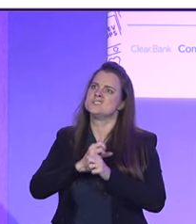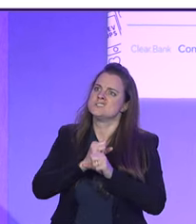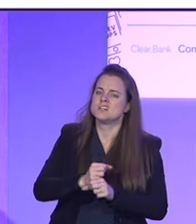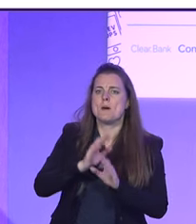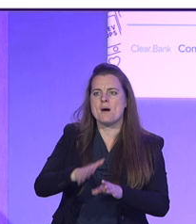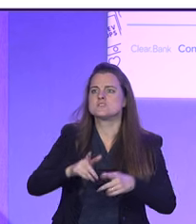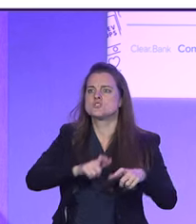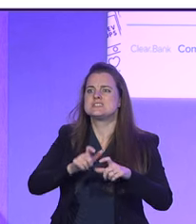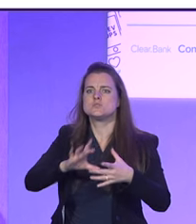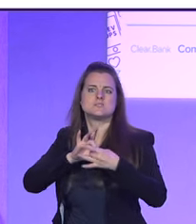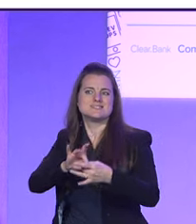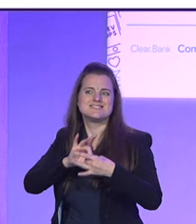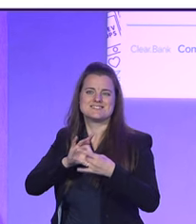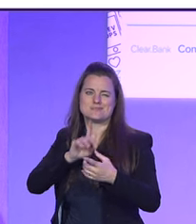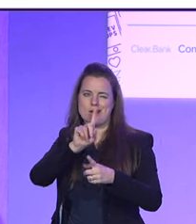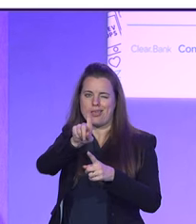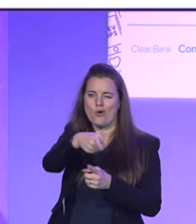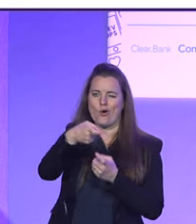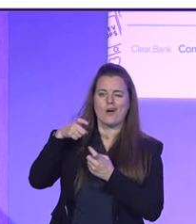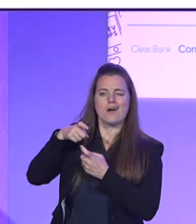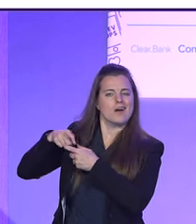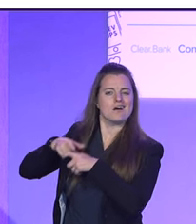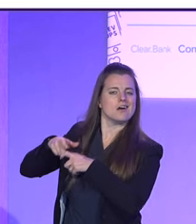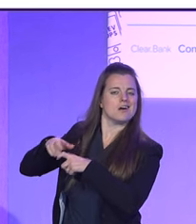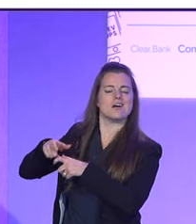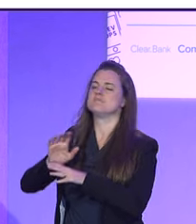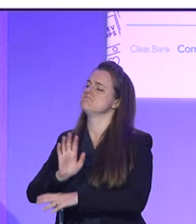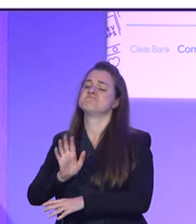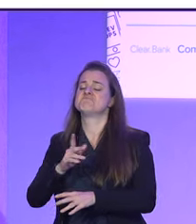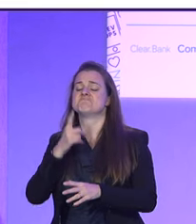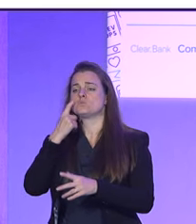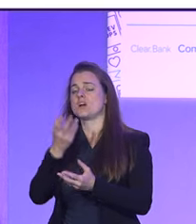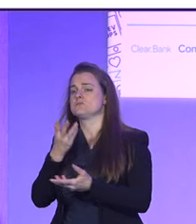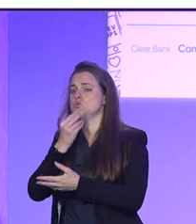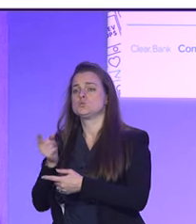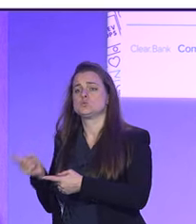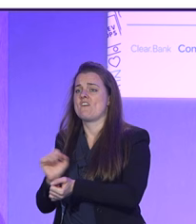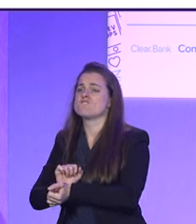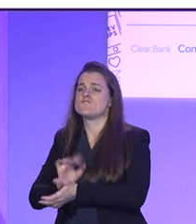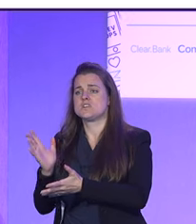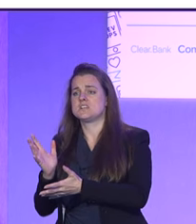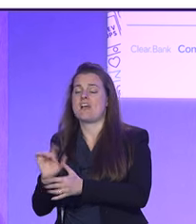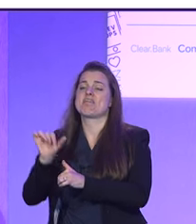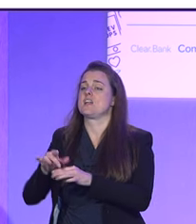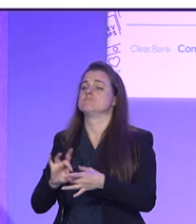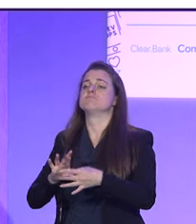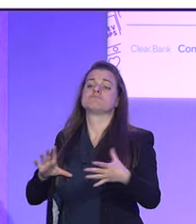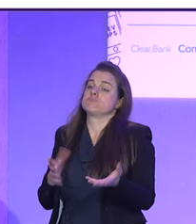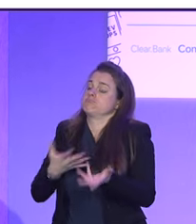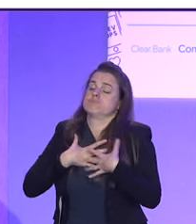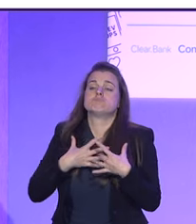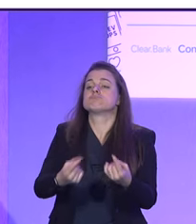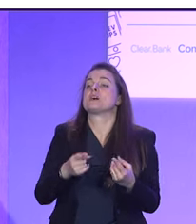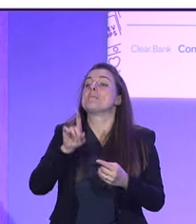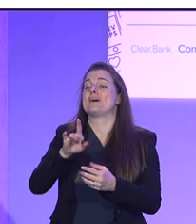us if you want to implement or not implement things. So make use of this this freebie. It will make